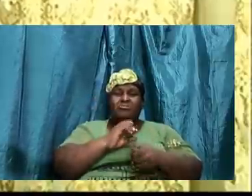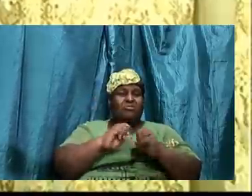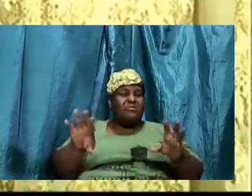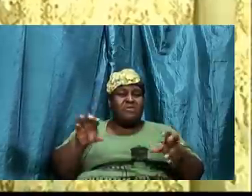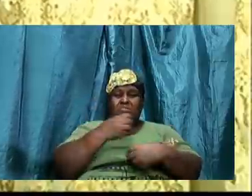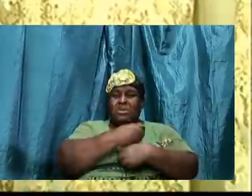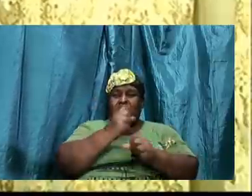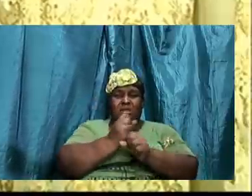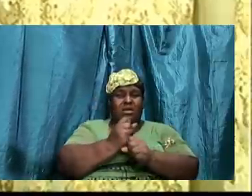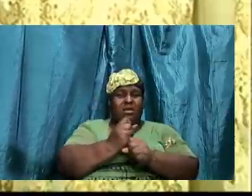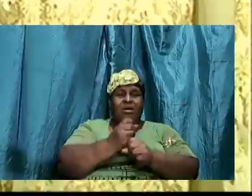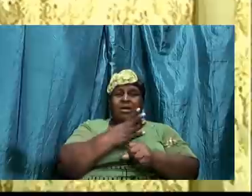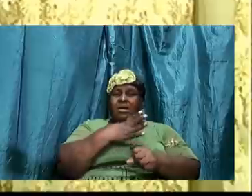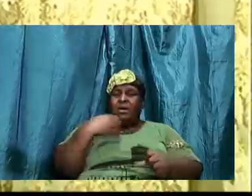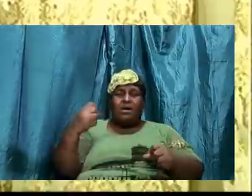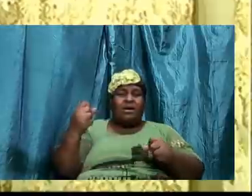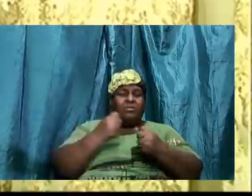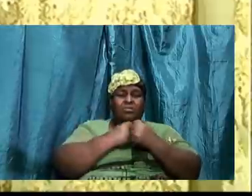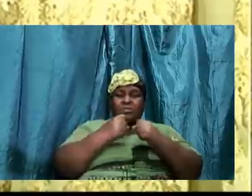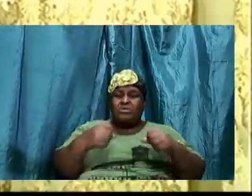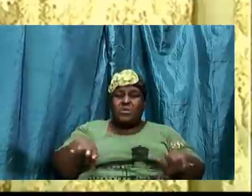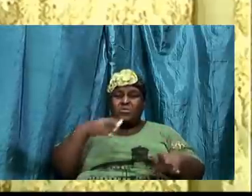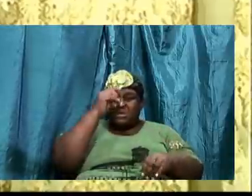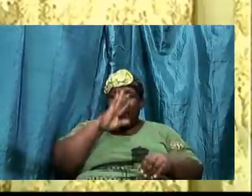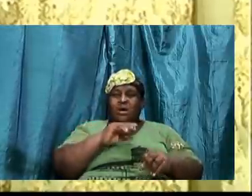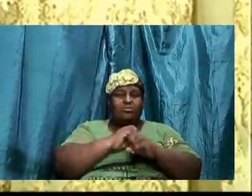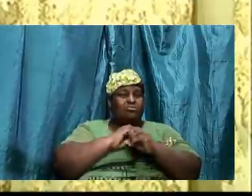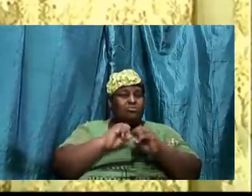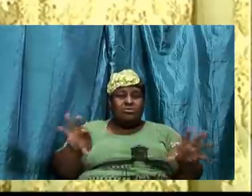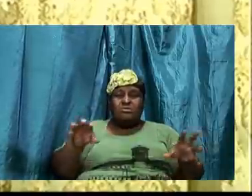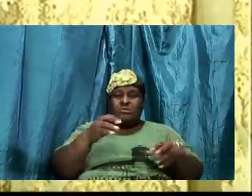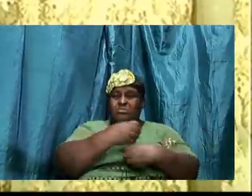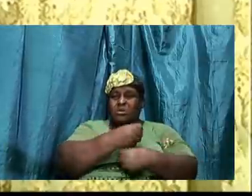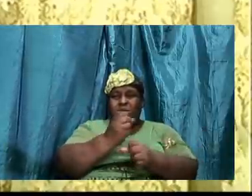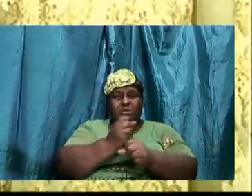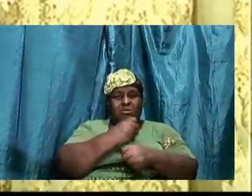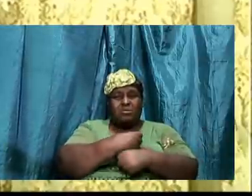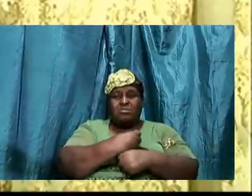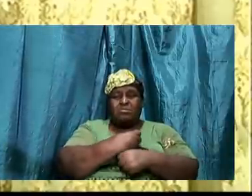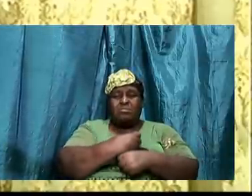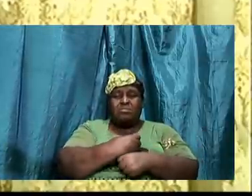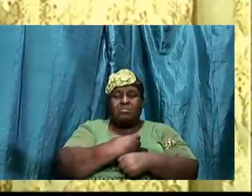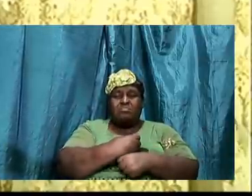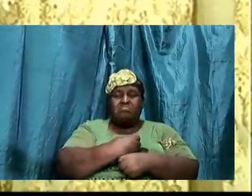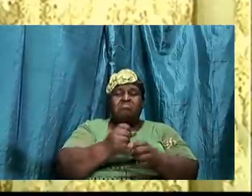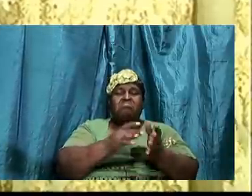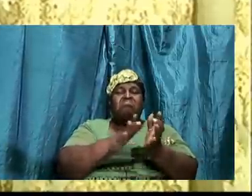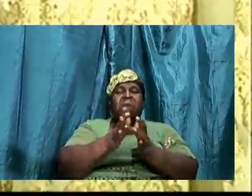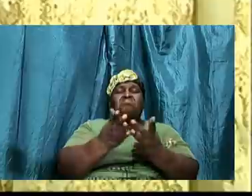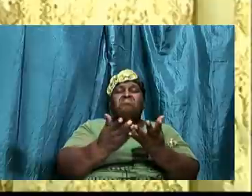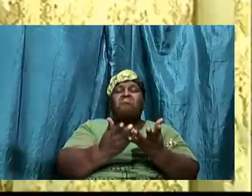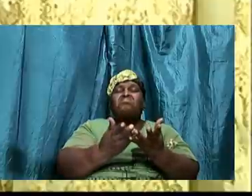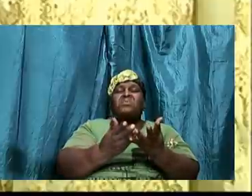him nothing was made. The book of Genesis,